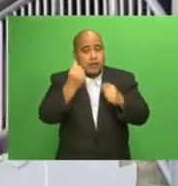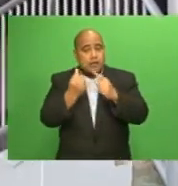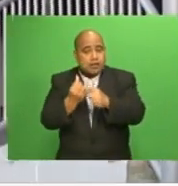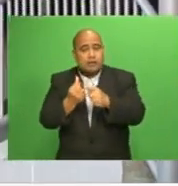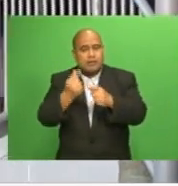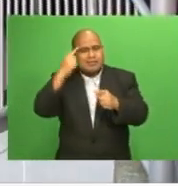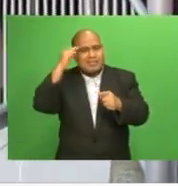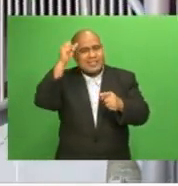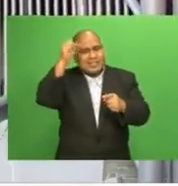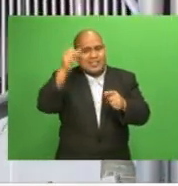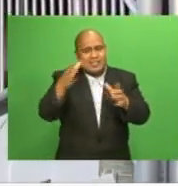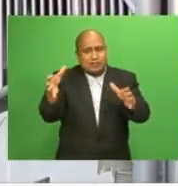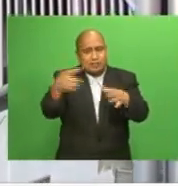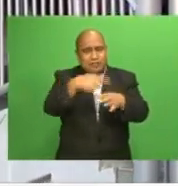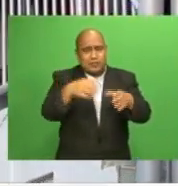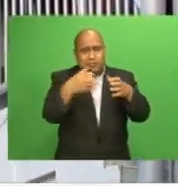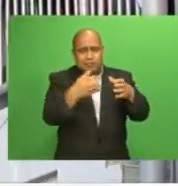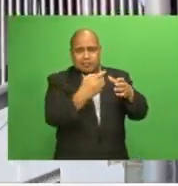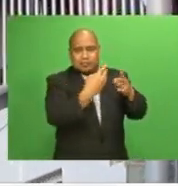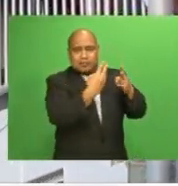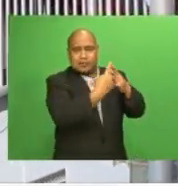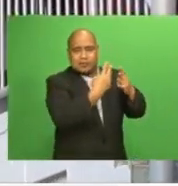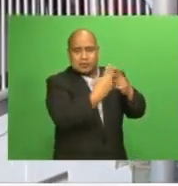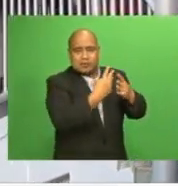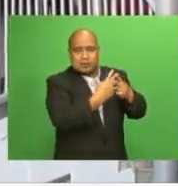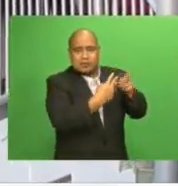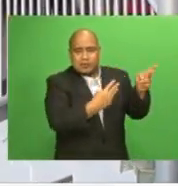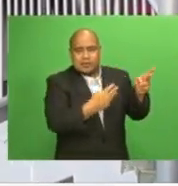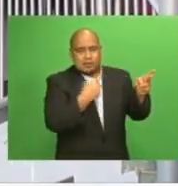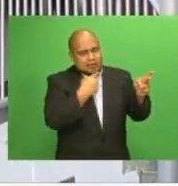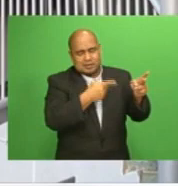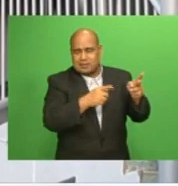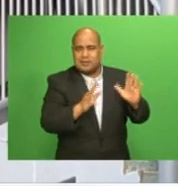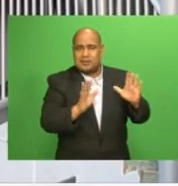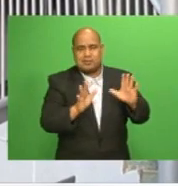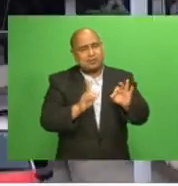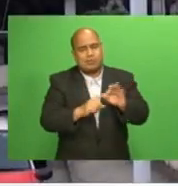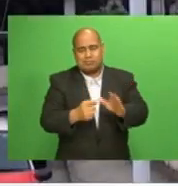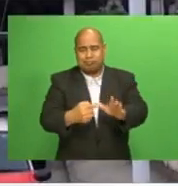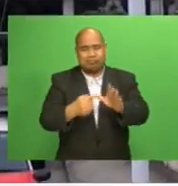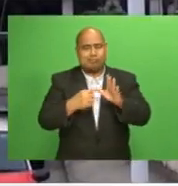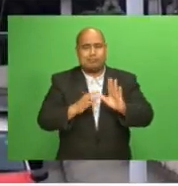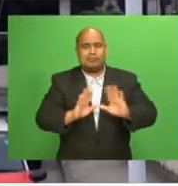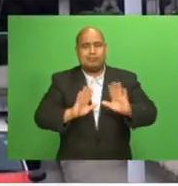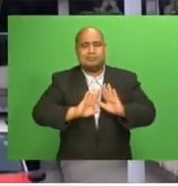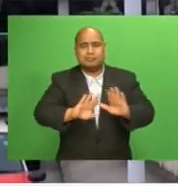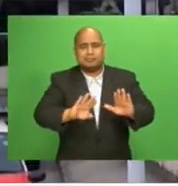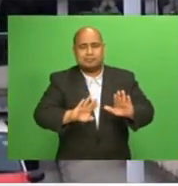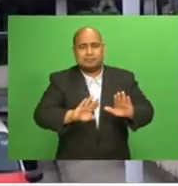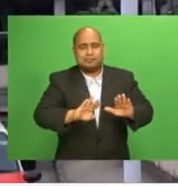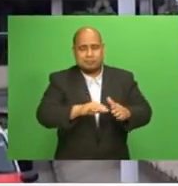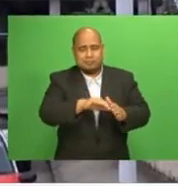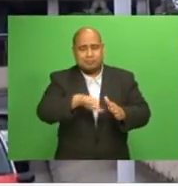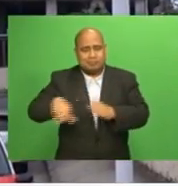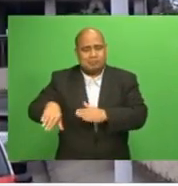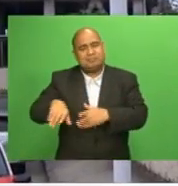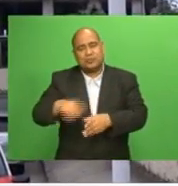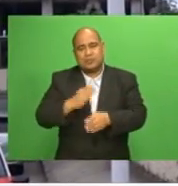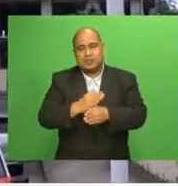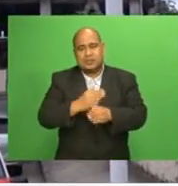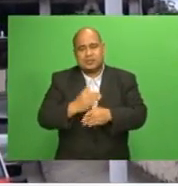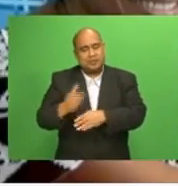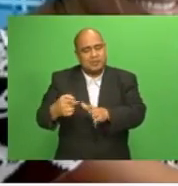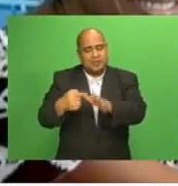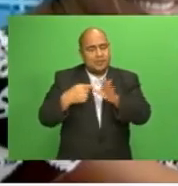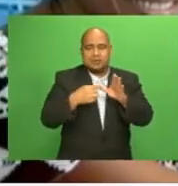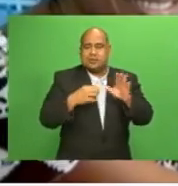Tuisavau refused to answer questions, saying they couldn't do so as long as the party remained suspended. However, they then referred all